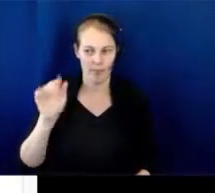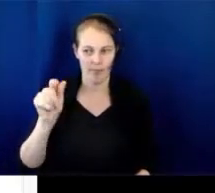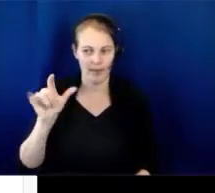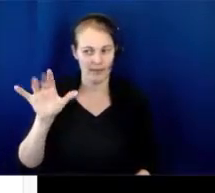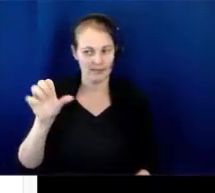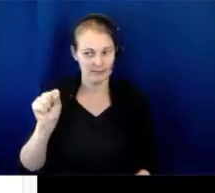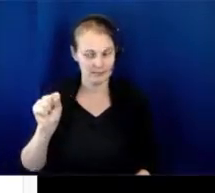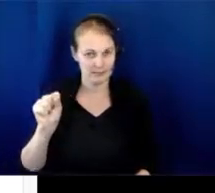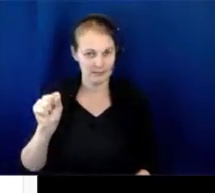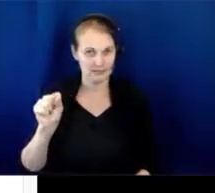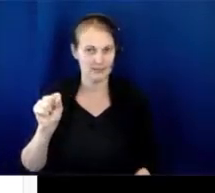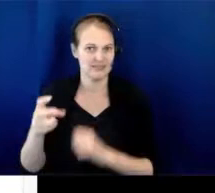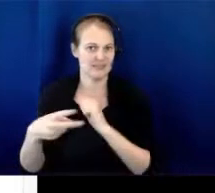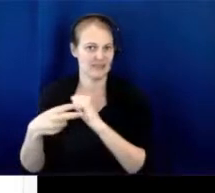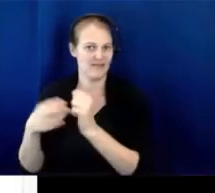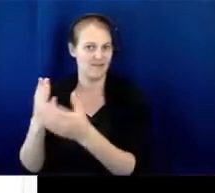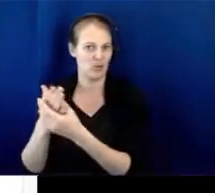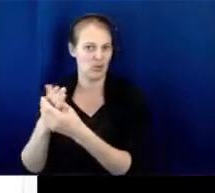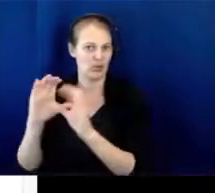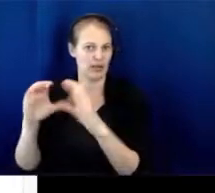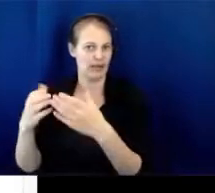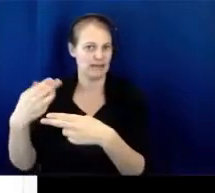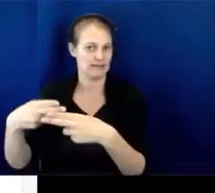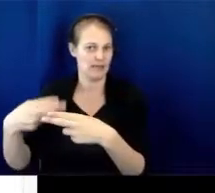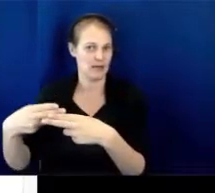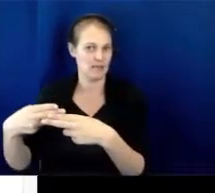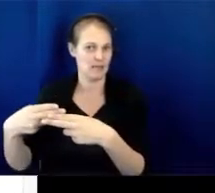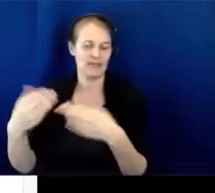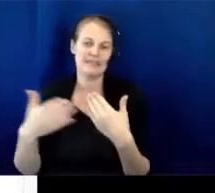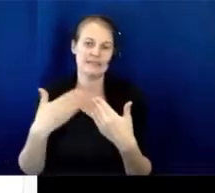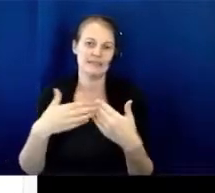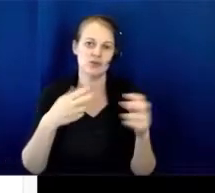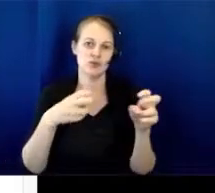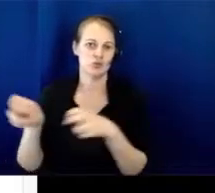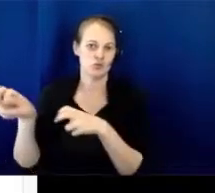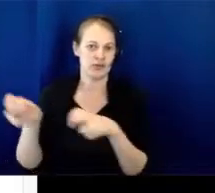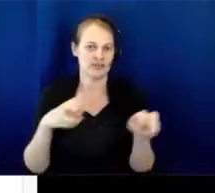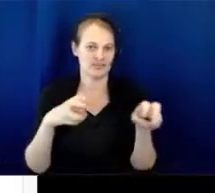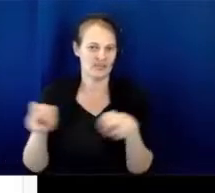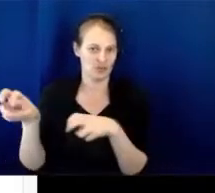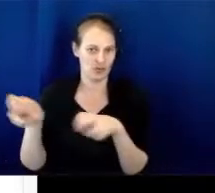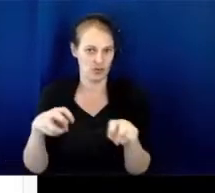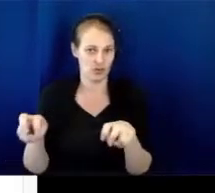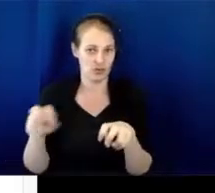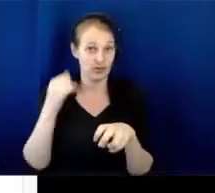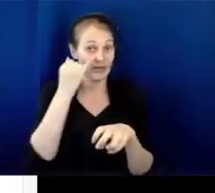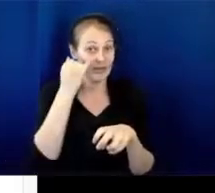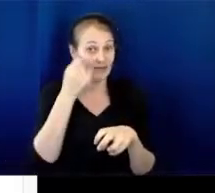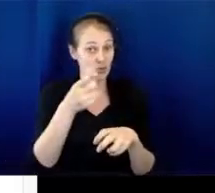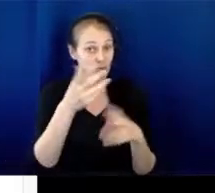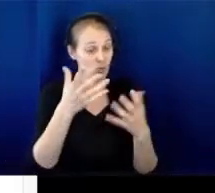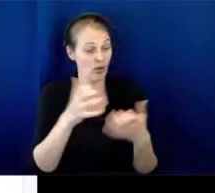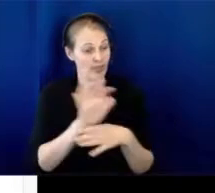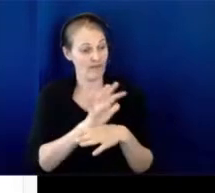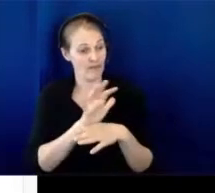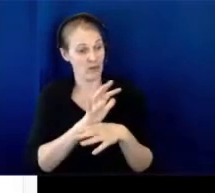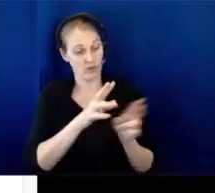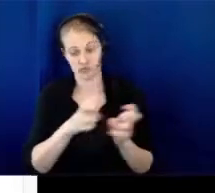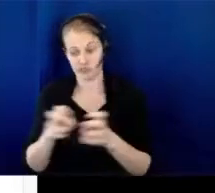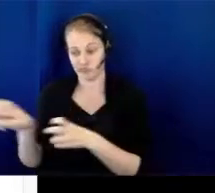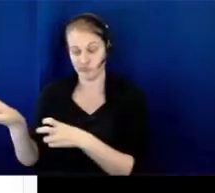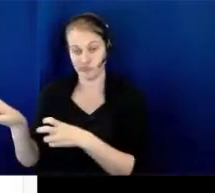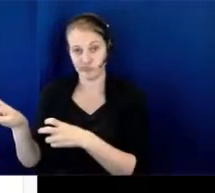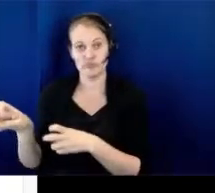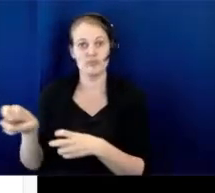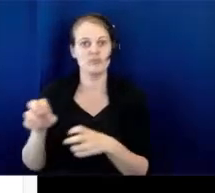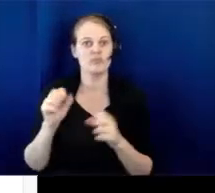recommend doing that is because it's easily transferable. If you'd like to copy or import this course at a later time, this video will follow you and all